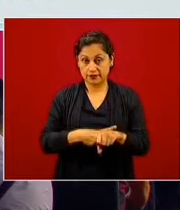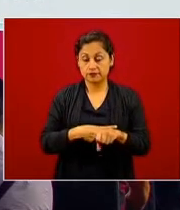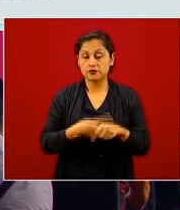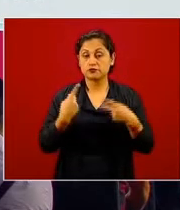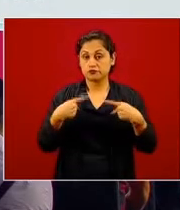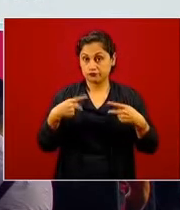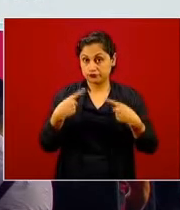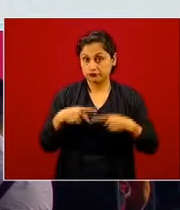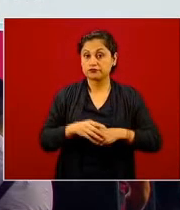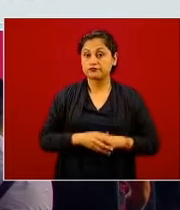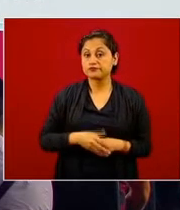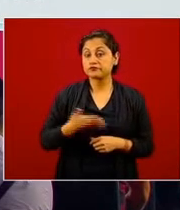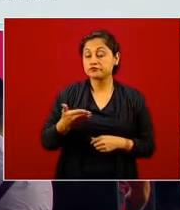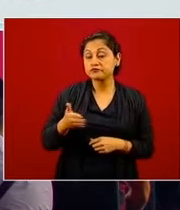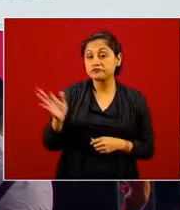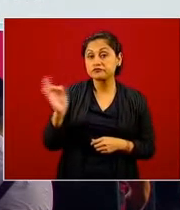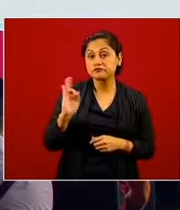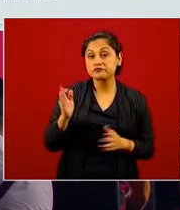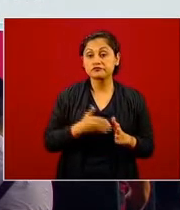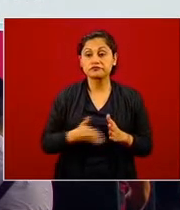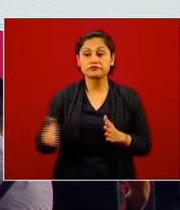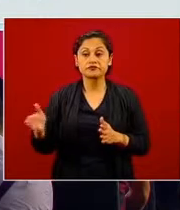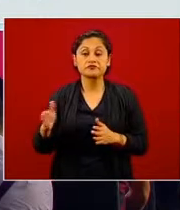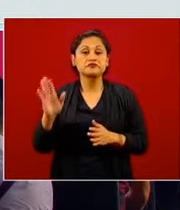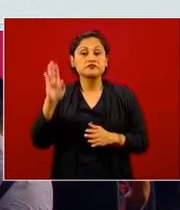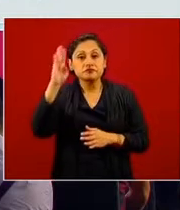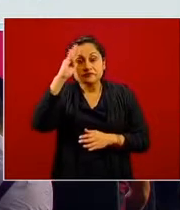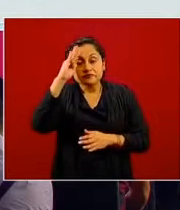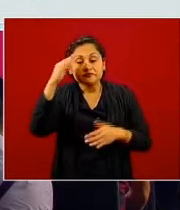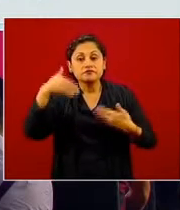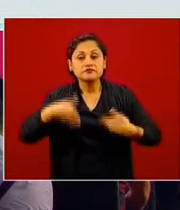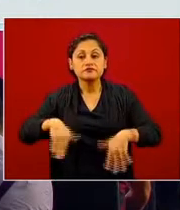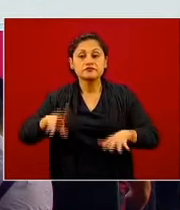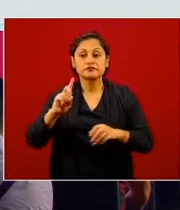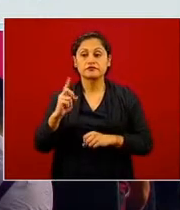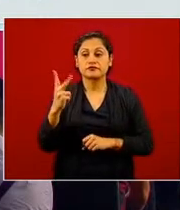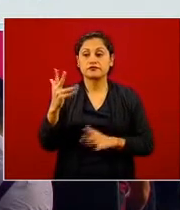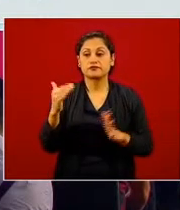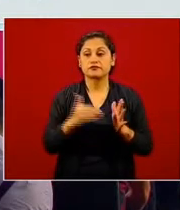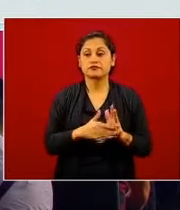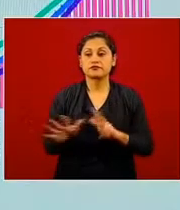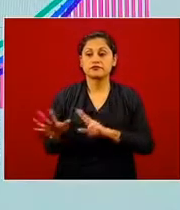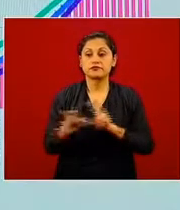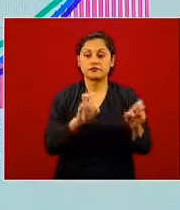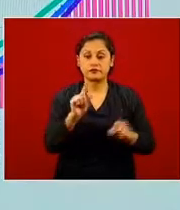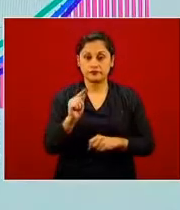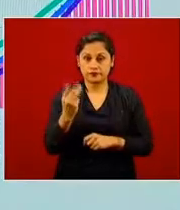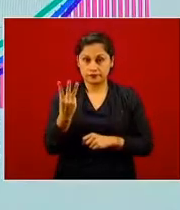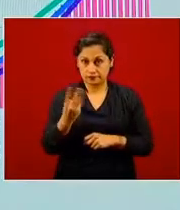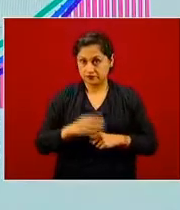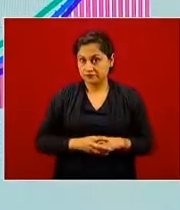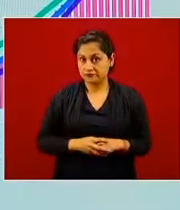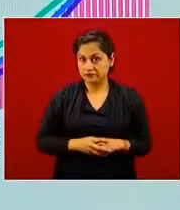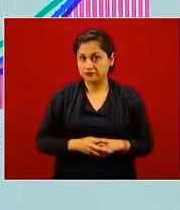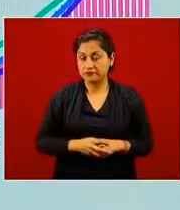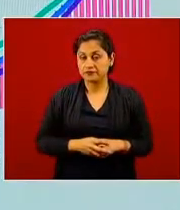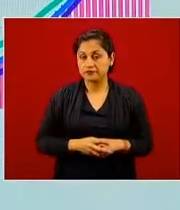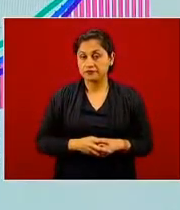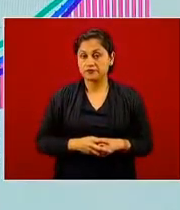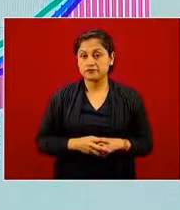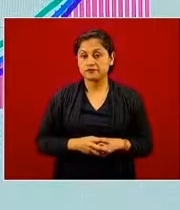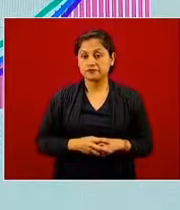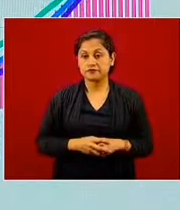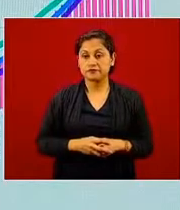cases. And we estimate that what we would have had at that date would have been 38,773